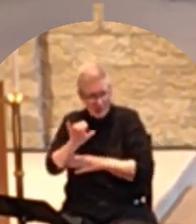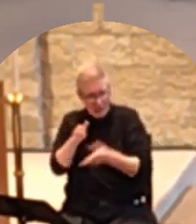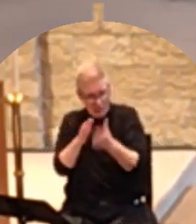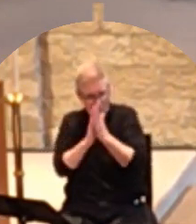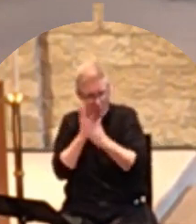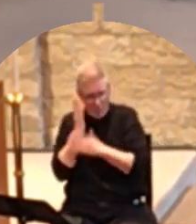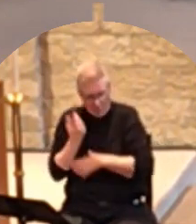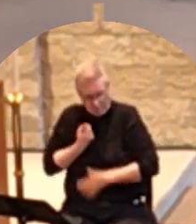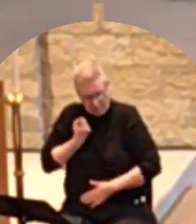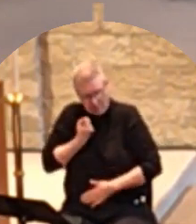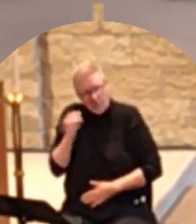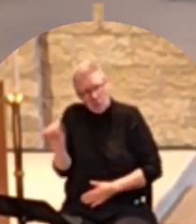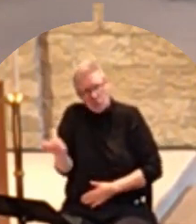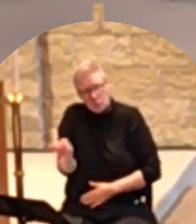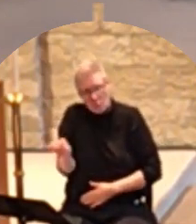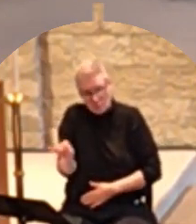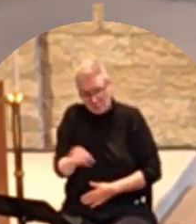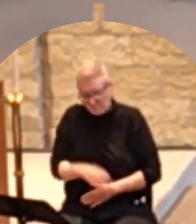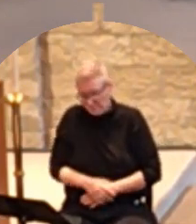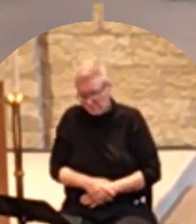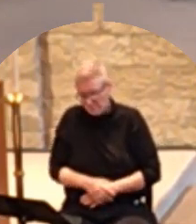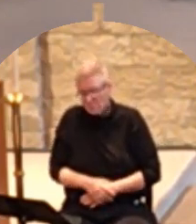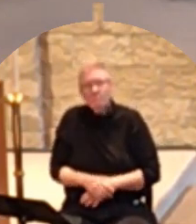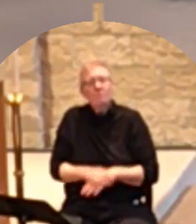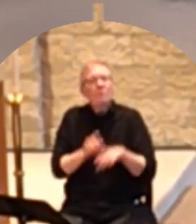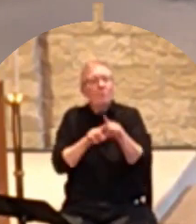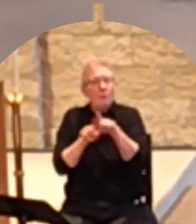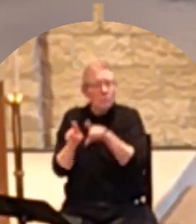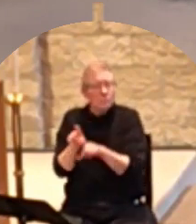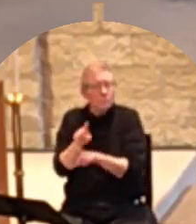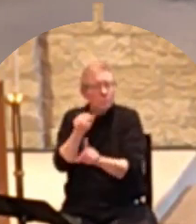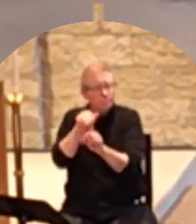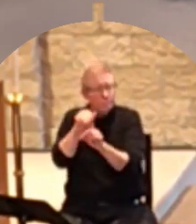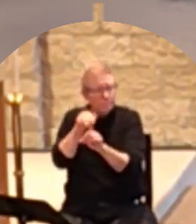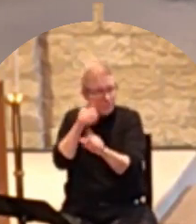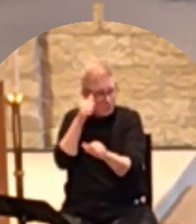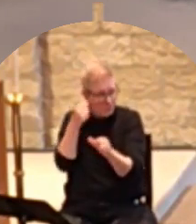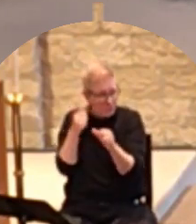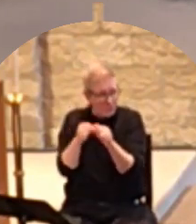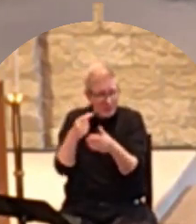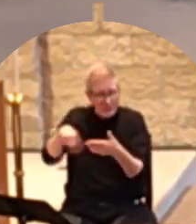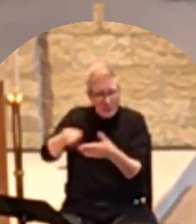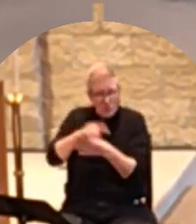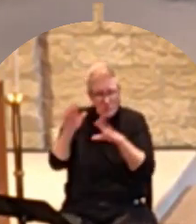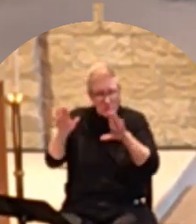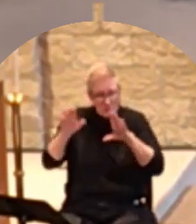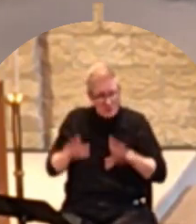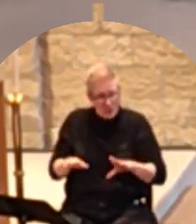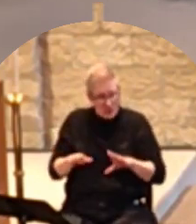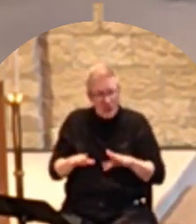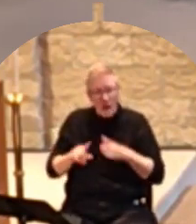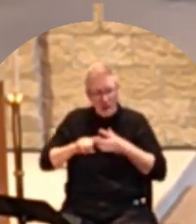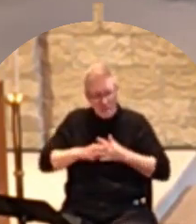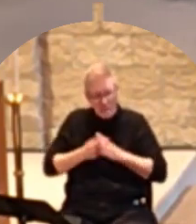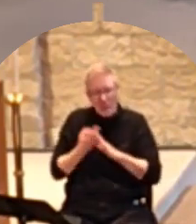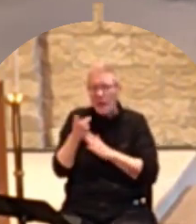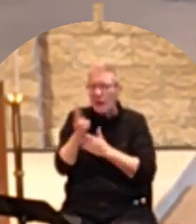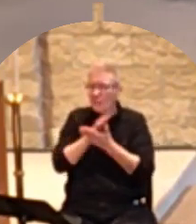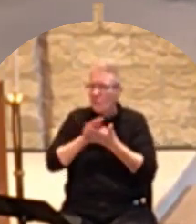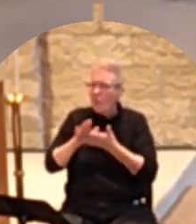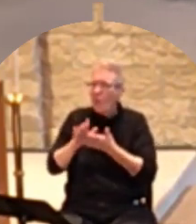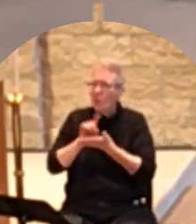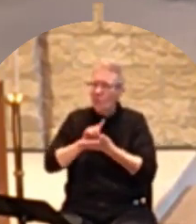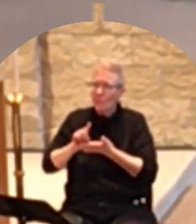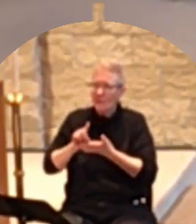prayer as well. Also, I just want to remind you that next Sunday we begin Holy Week, Palm